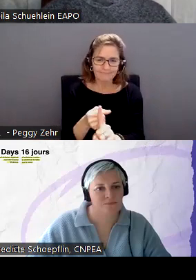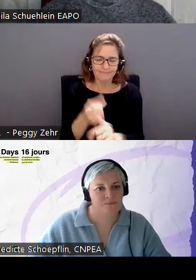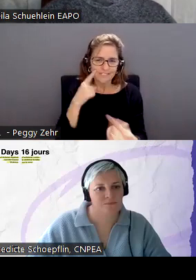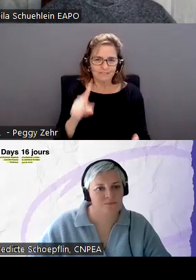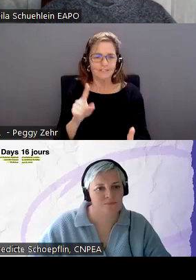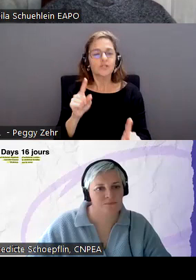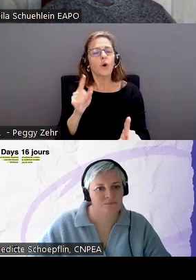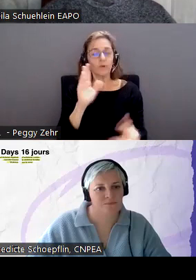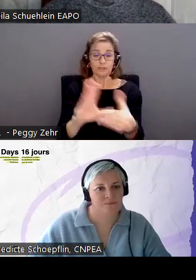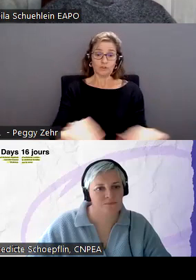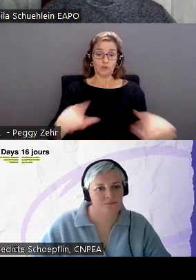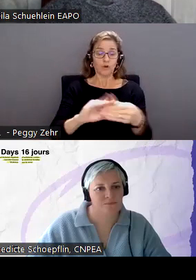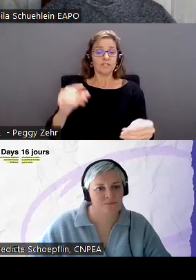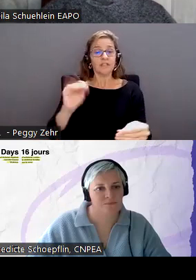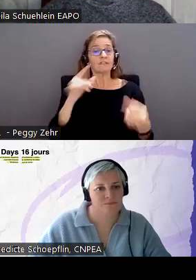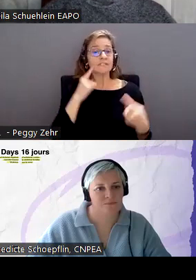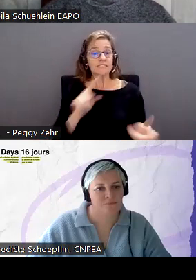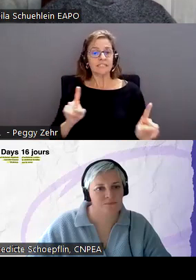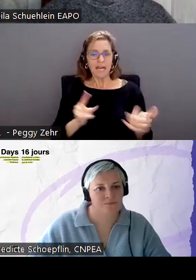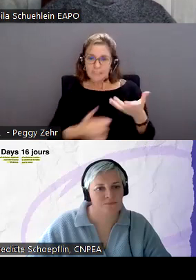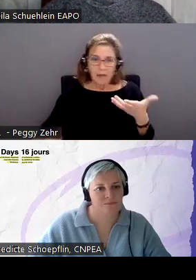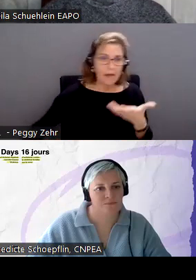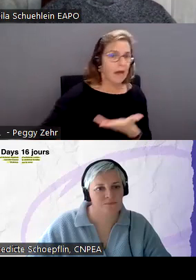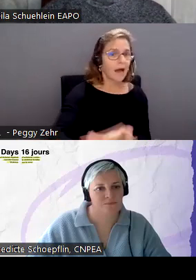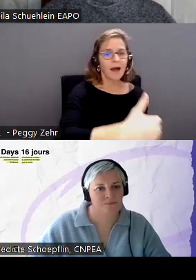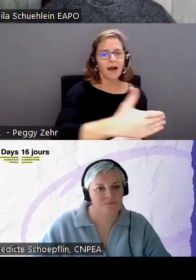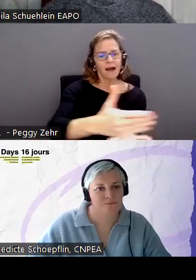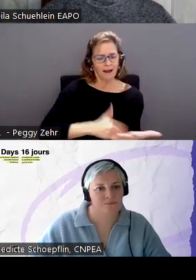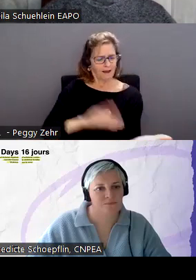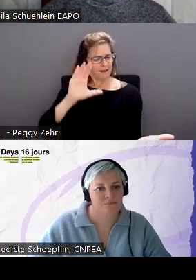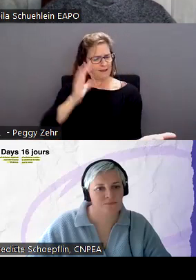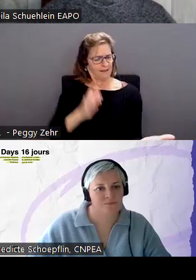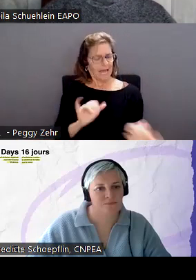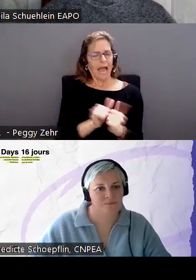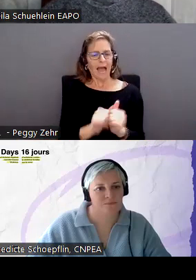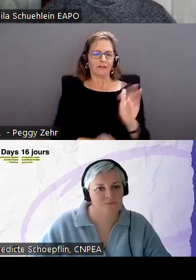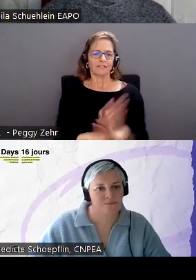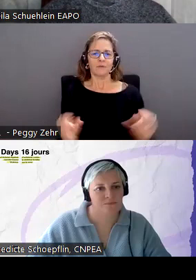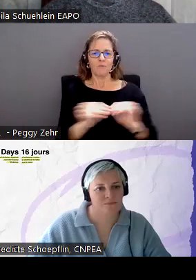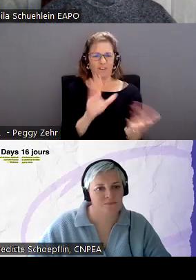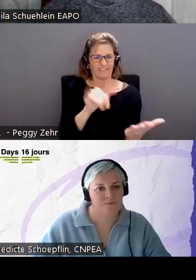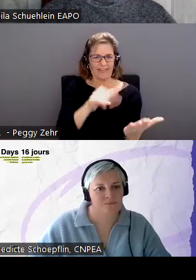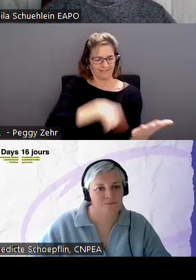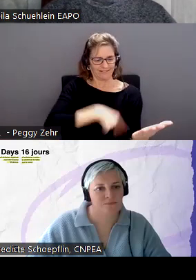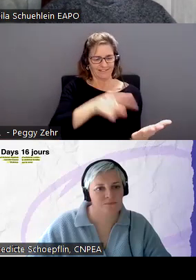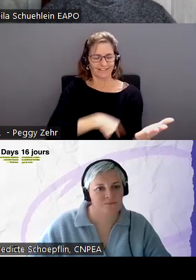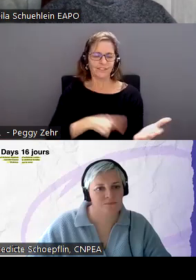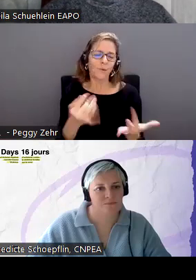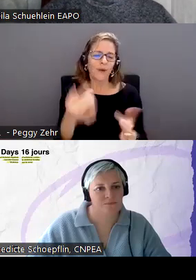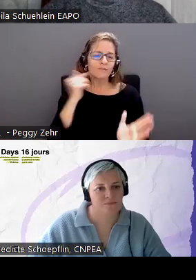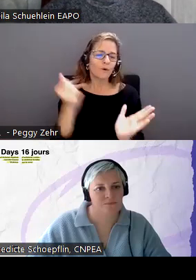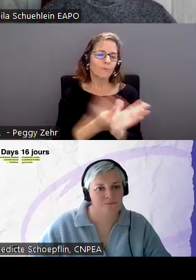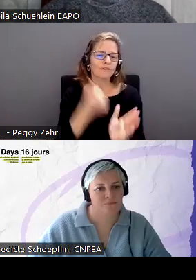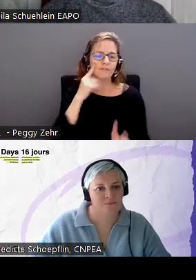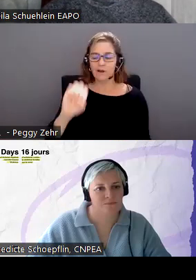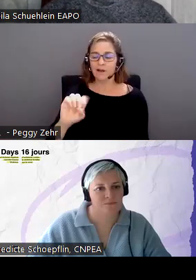let's talk about how to do more of that. And so we're just waiting for ethics approval on this, and then we will be seeking interviews.